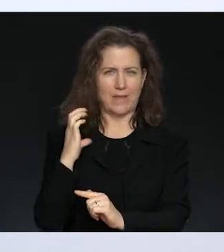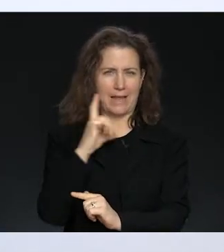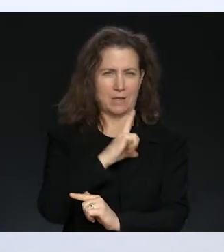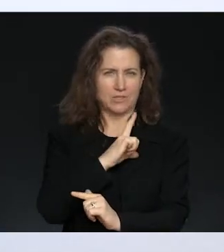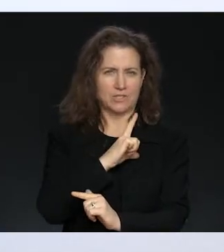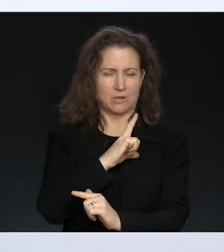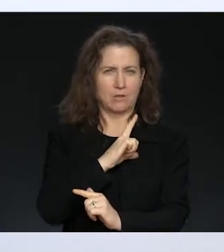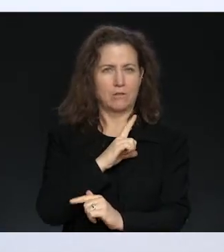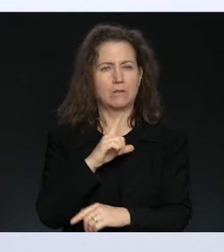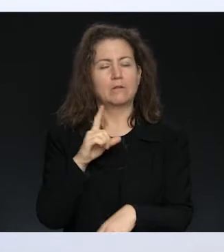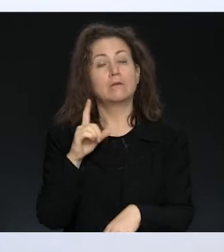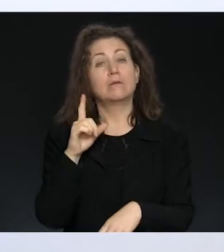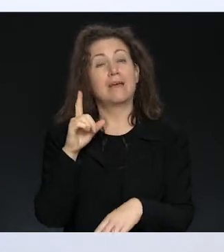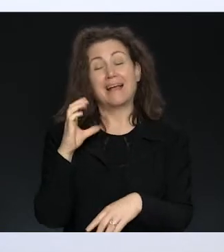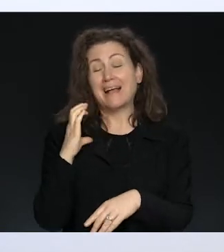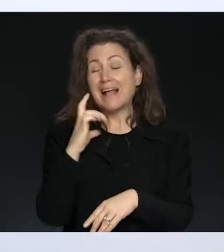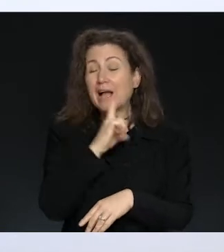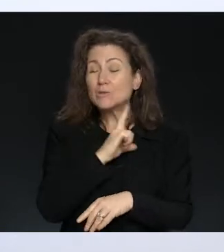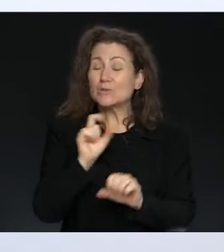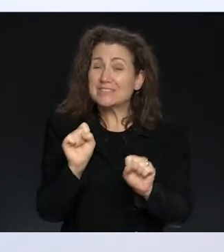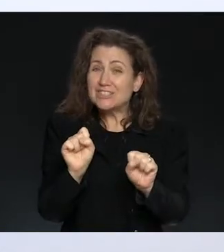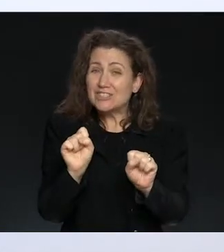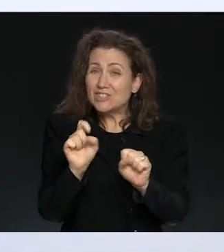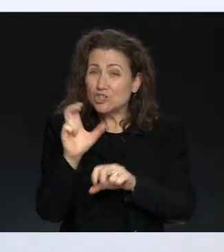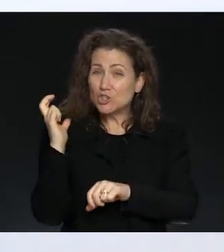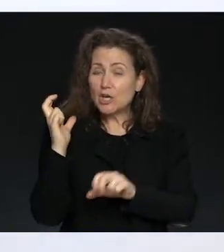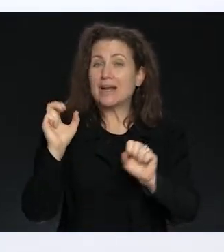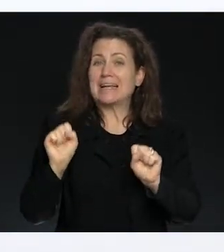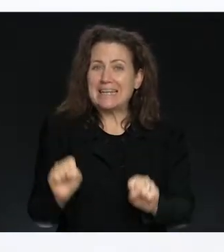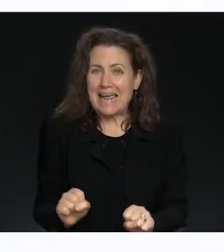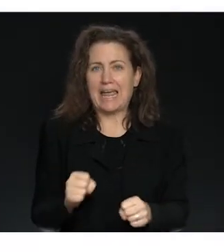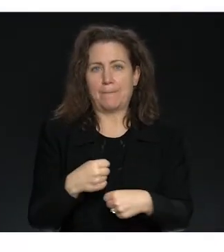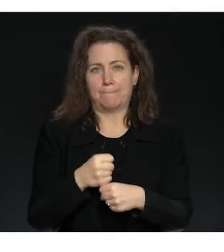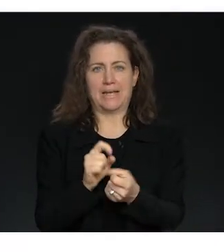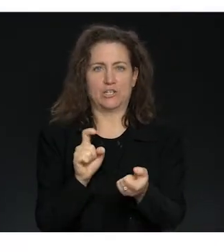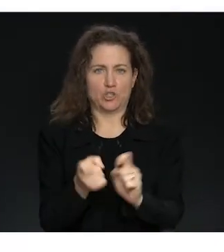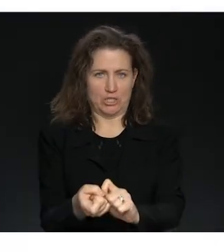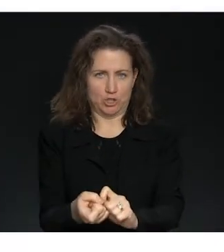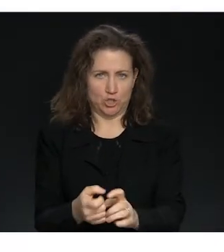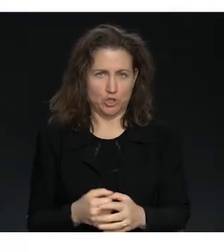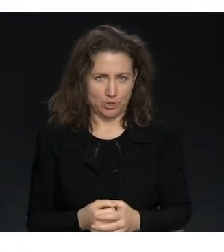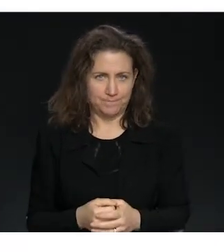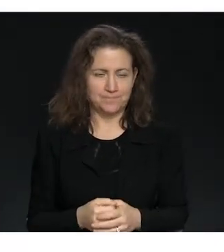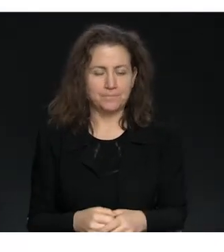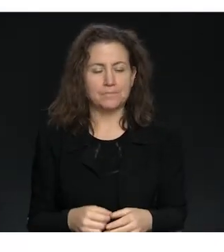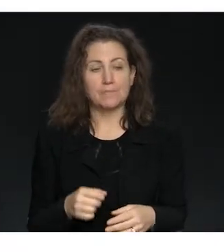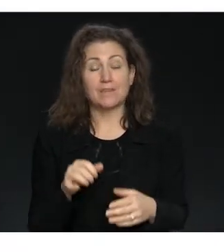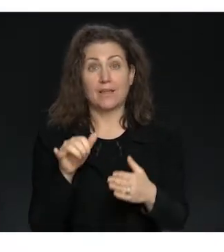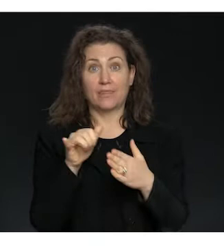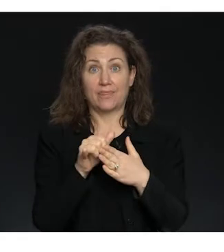chair can make these item changes. And you can review that at